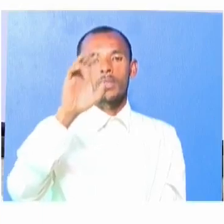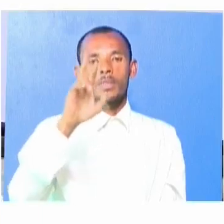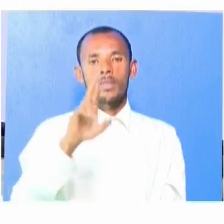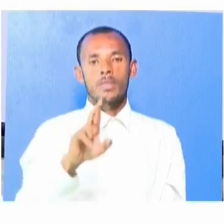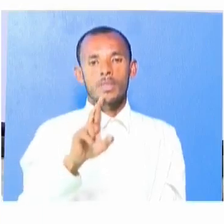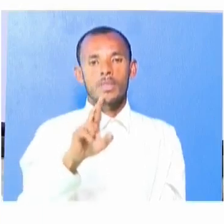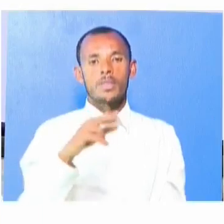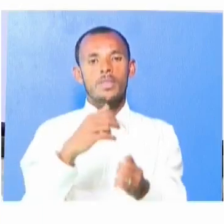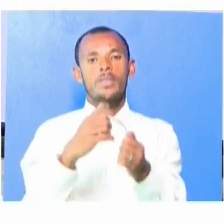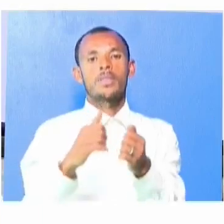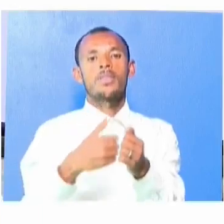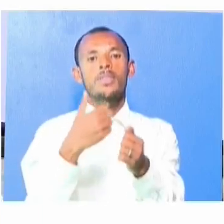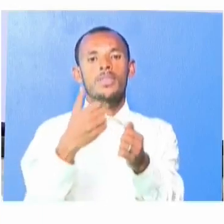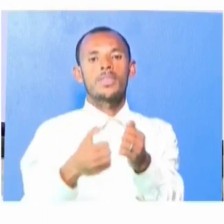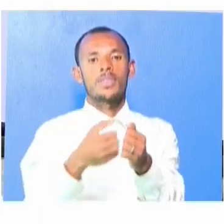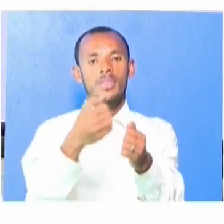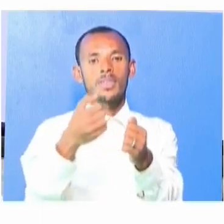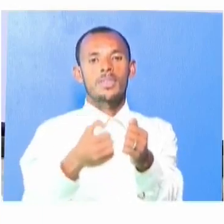and